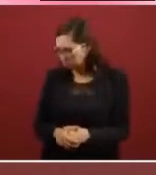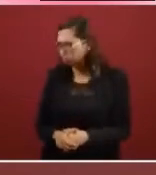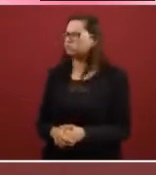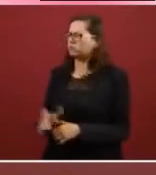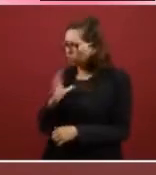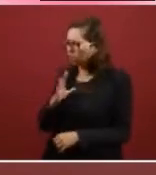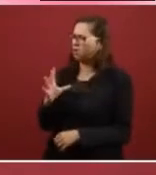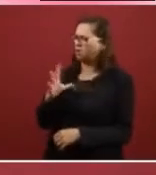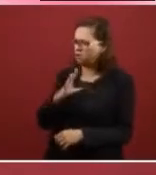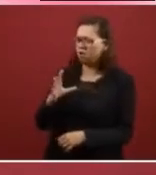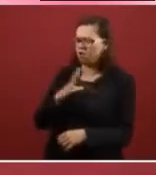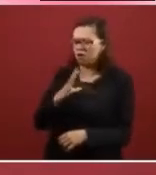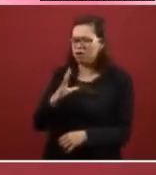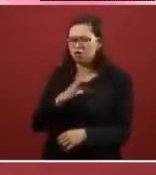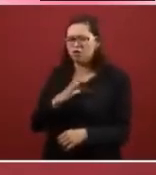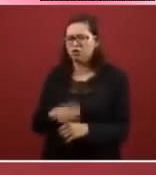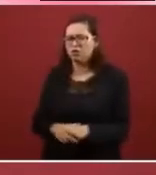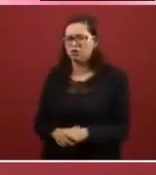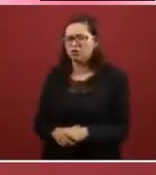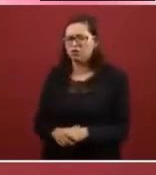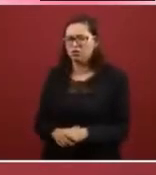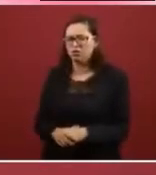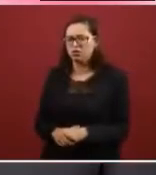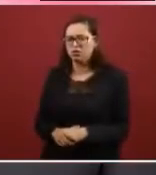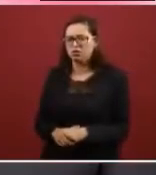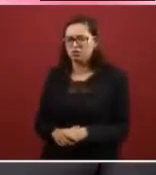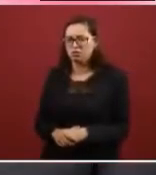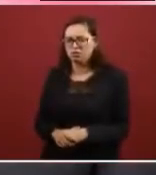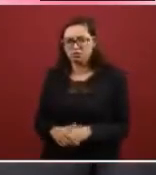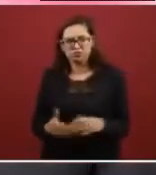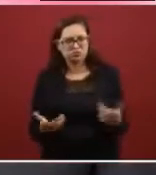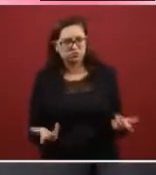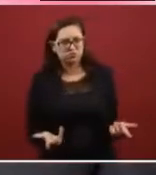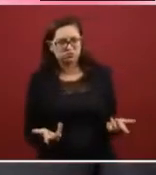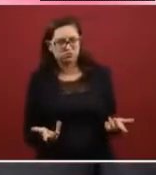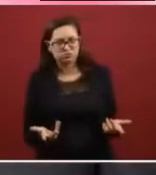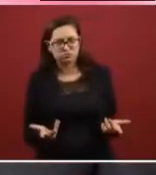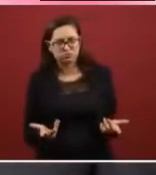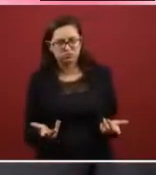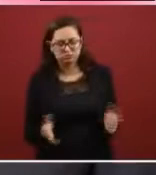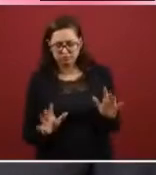said, of course. Y vuelos rasantes. Ya me he ves. Was sure.